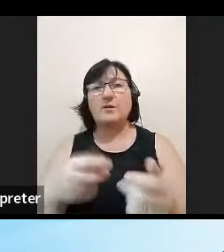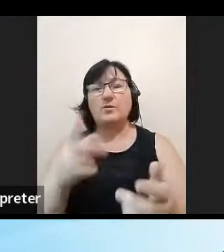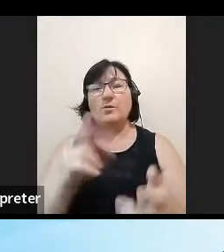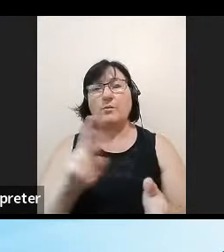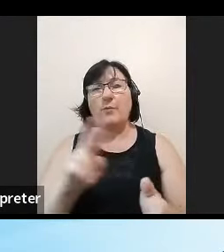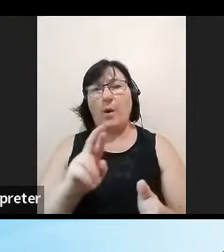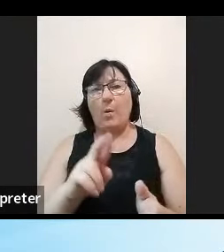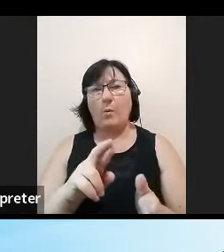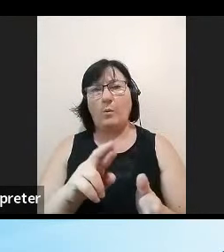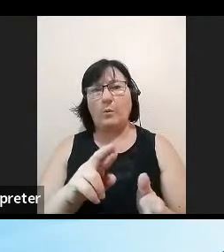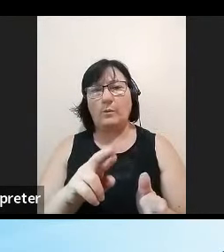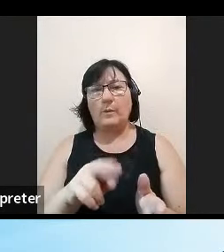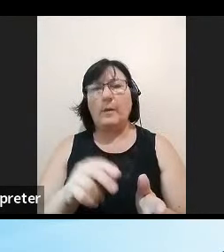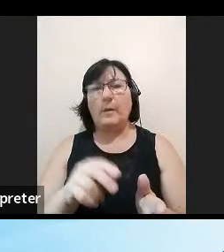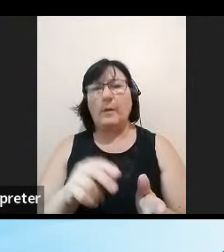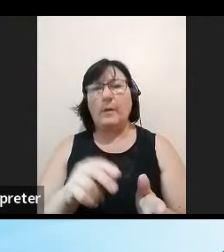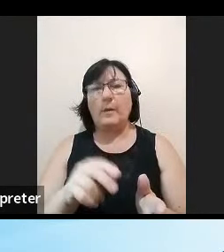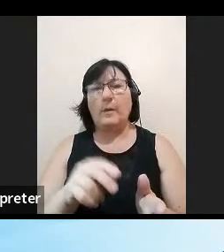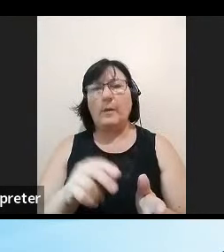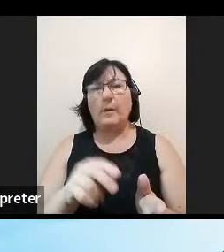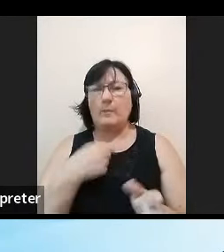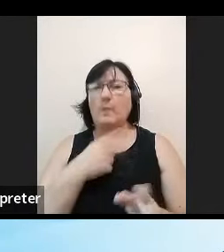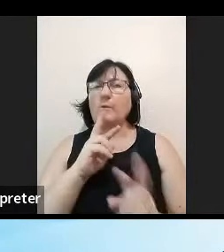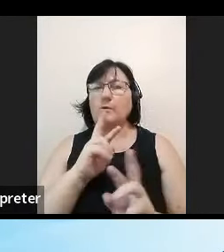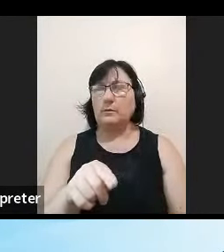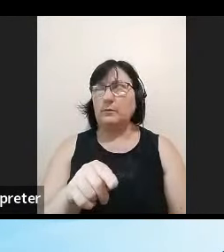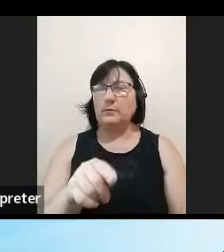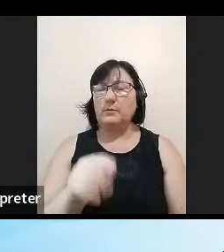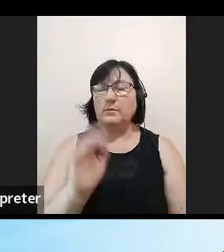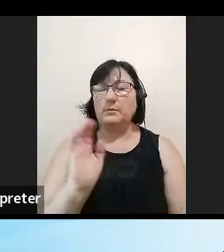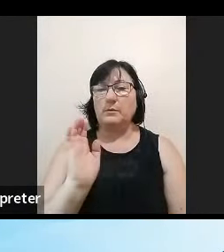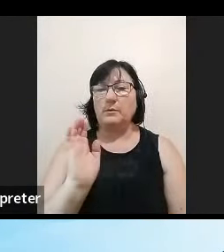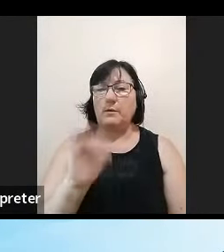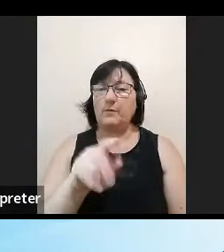question immediately after you answer the 3-year question.